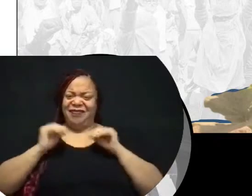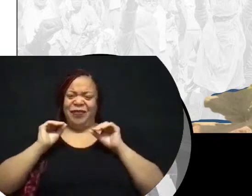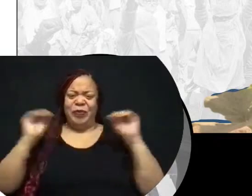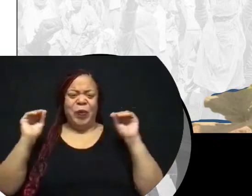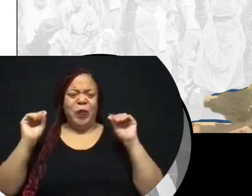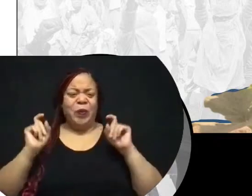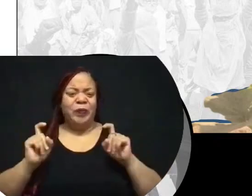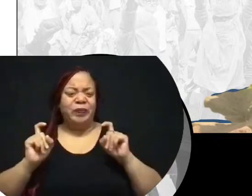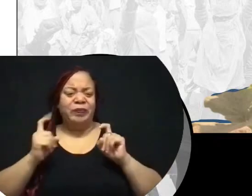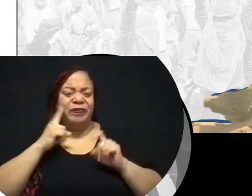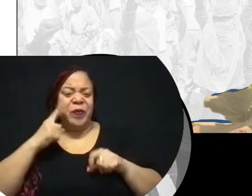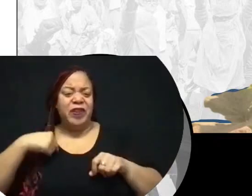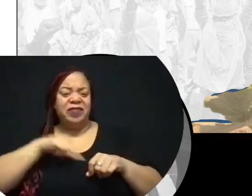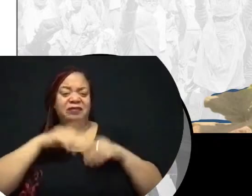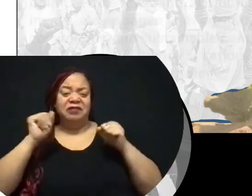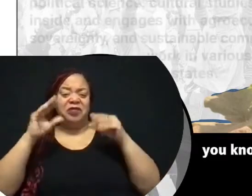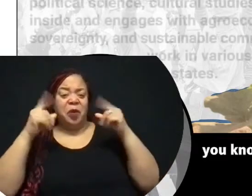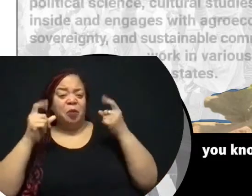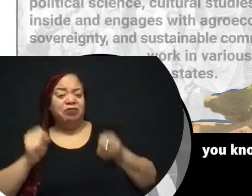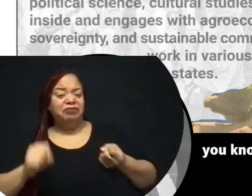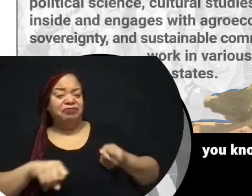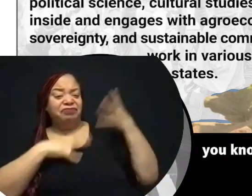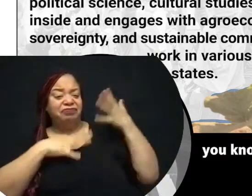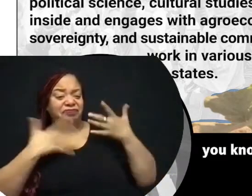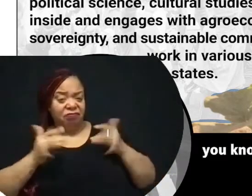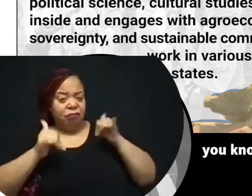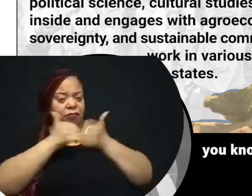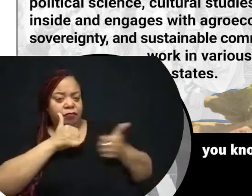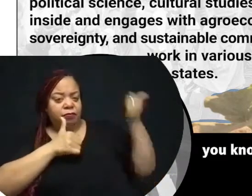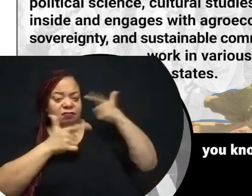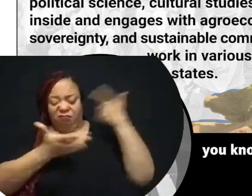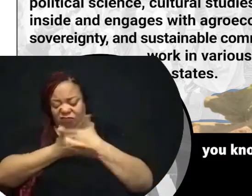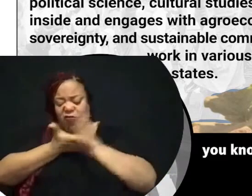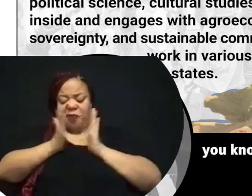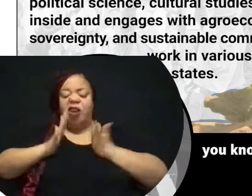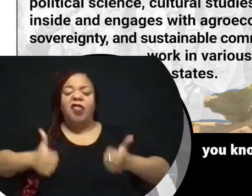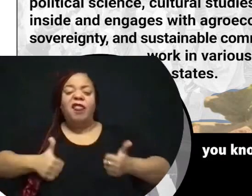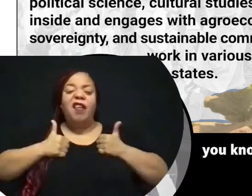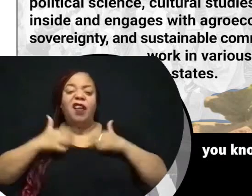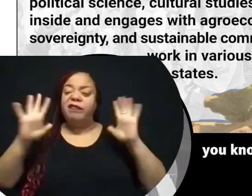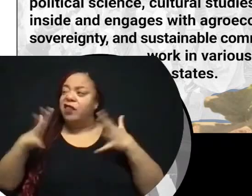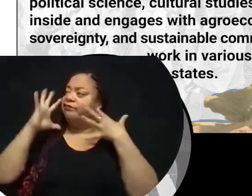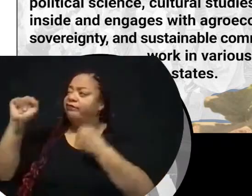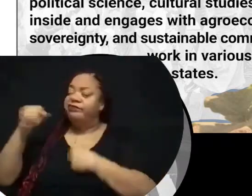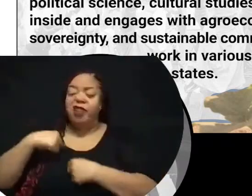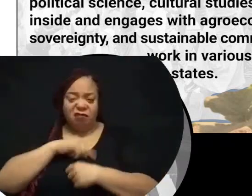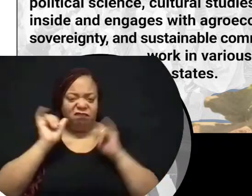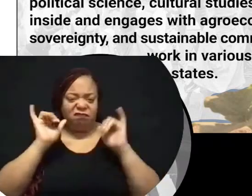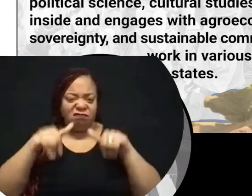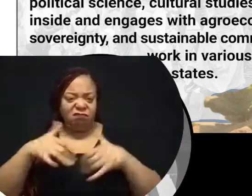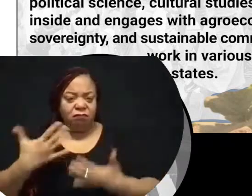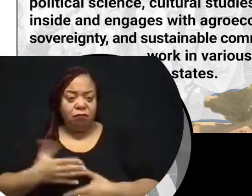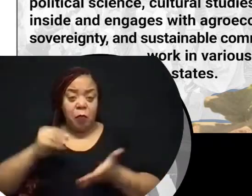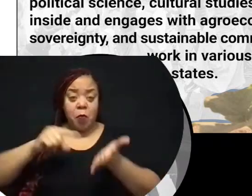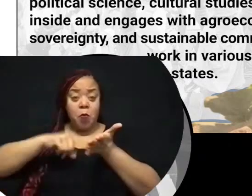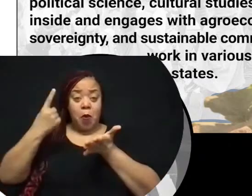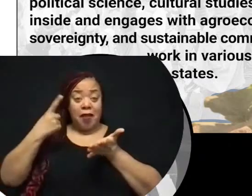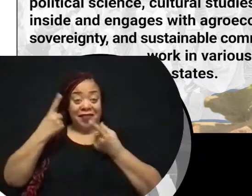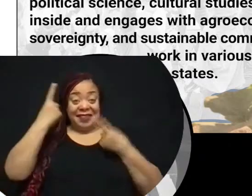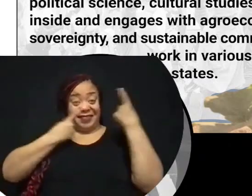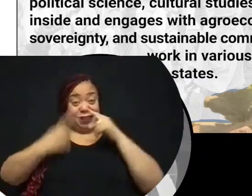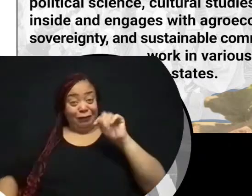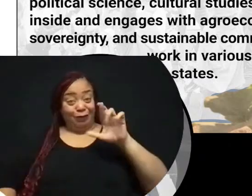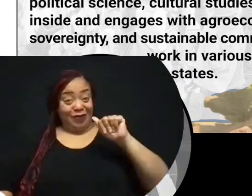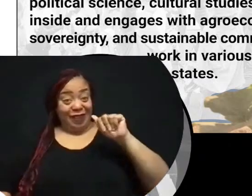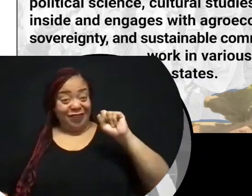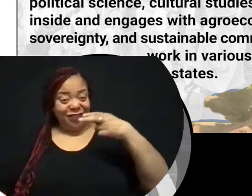That these foods, and what's being put in the food, and the quality of healthcare and all that stuff that